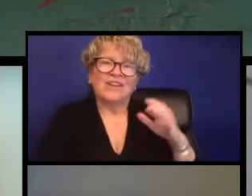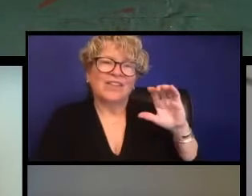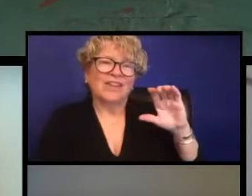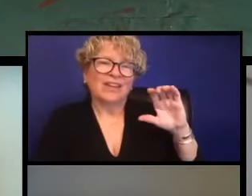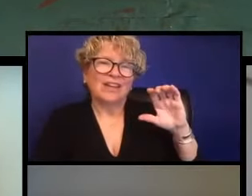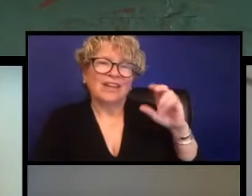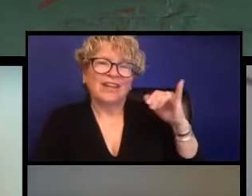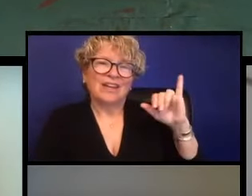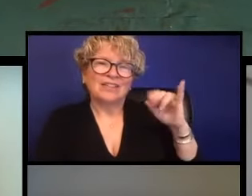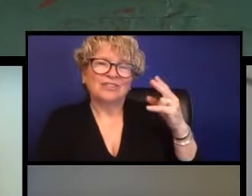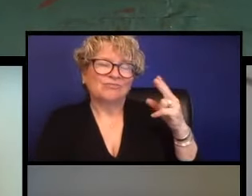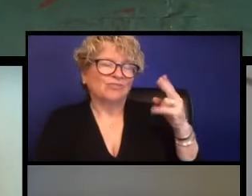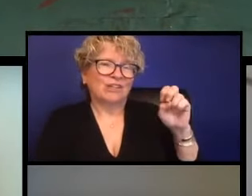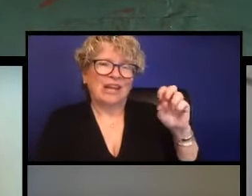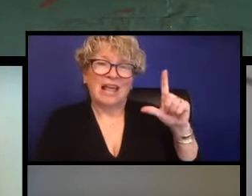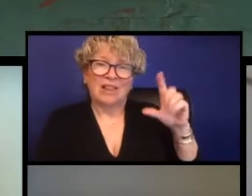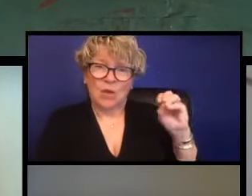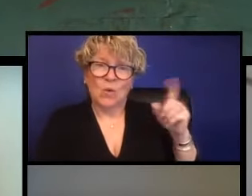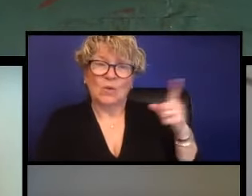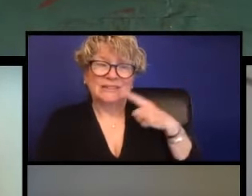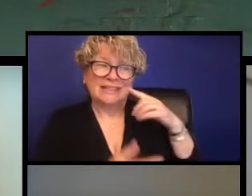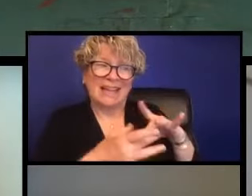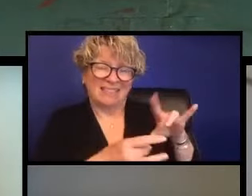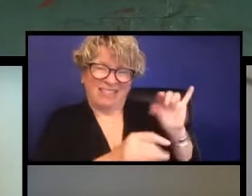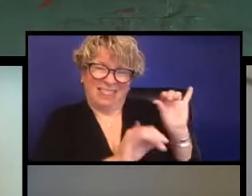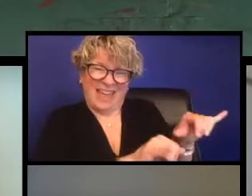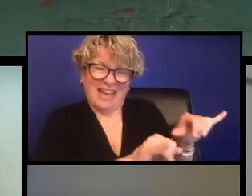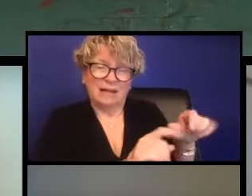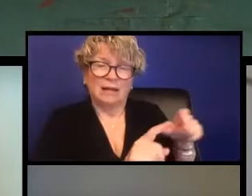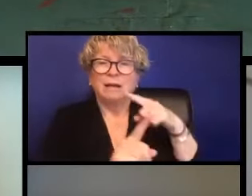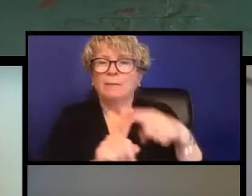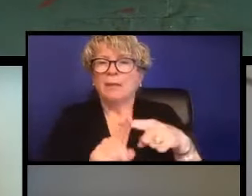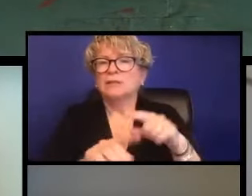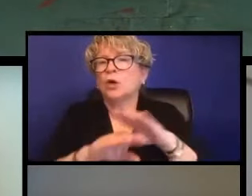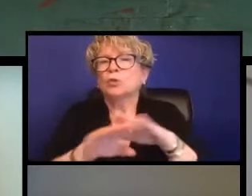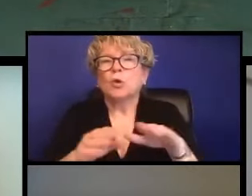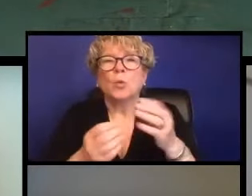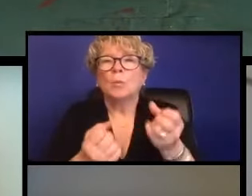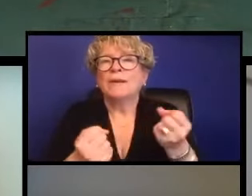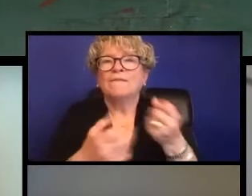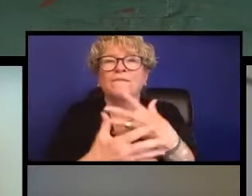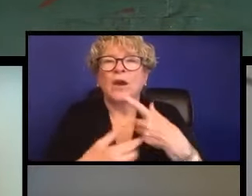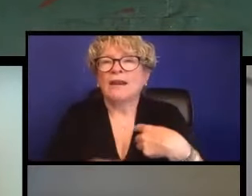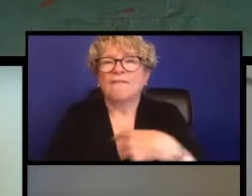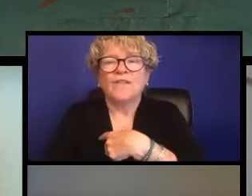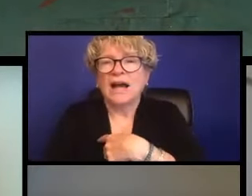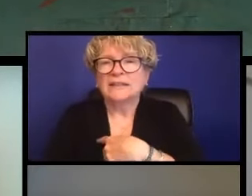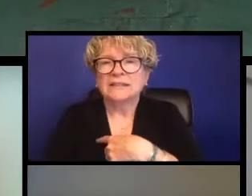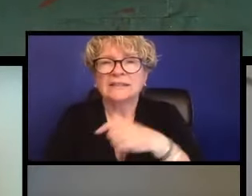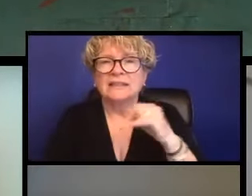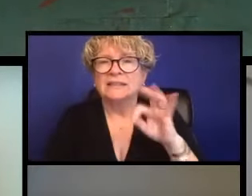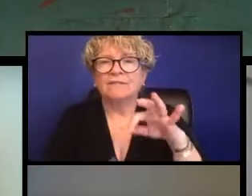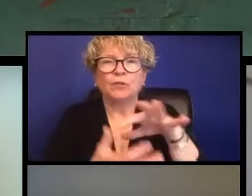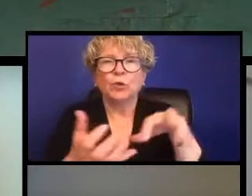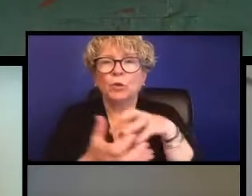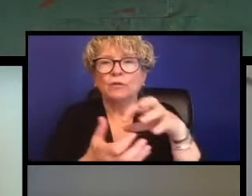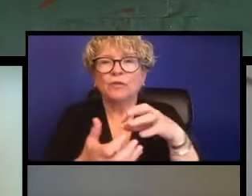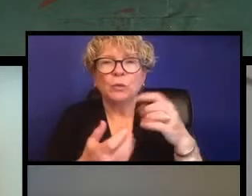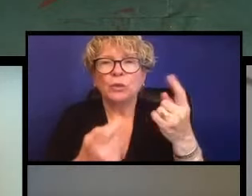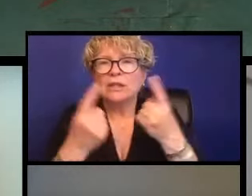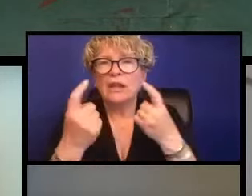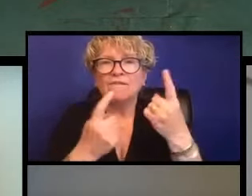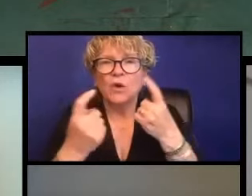don't be so afraid of us that you can't ask us questions if you're confused, because we are here to